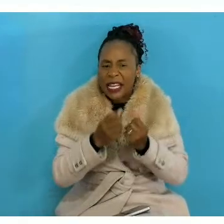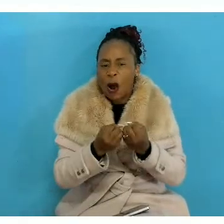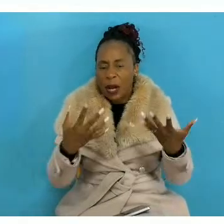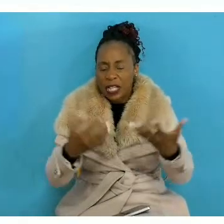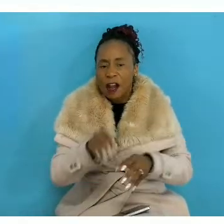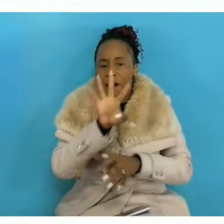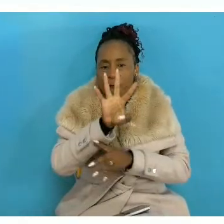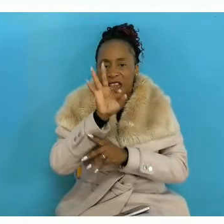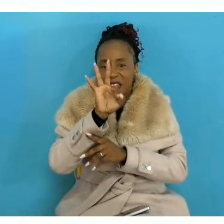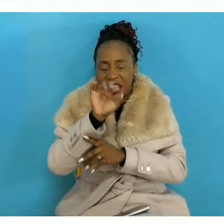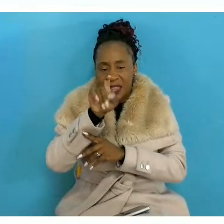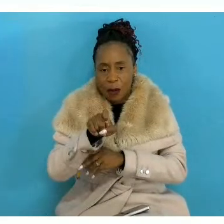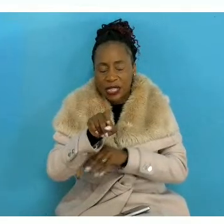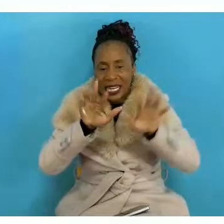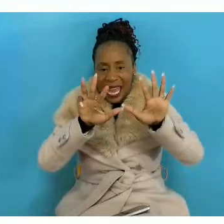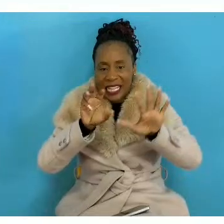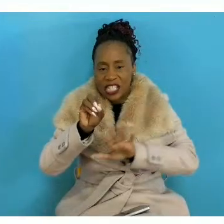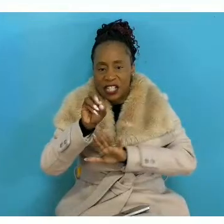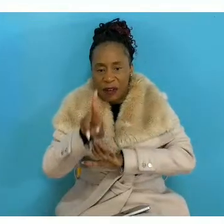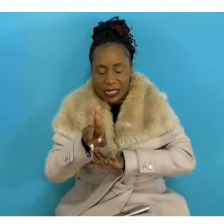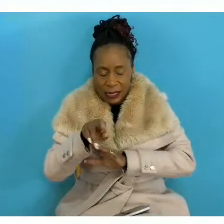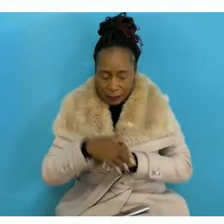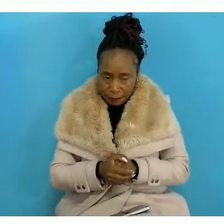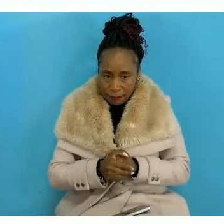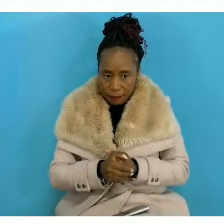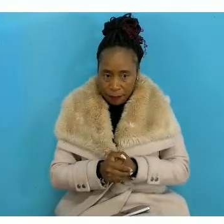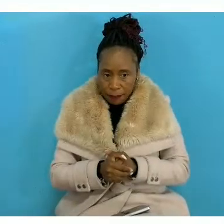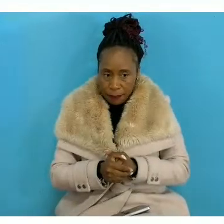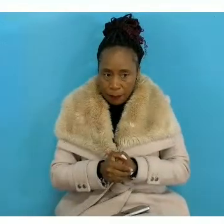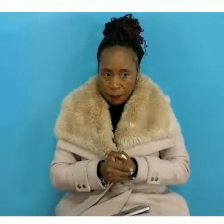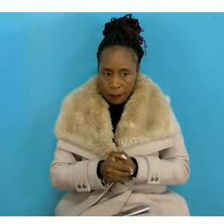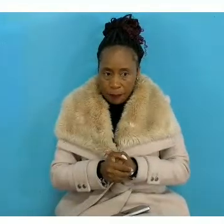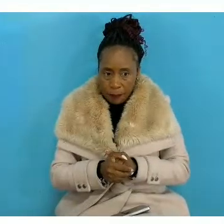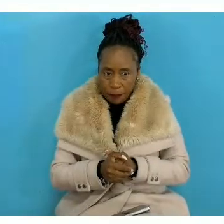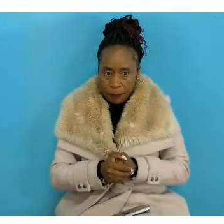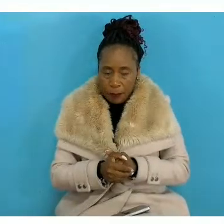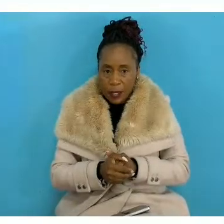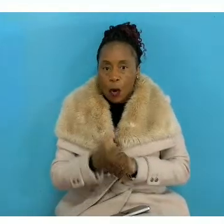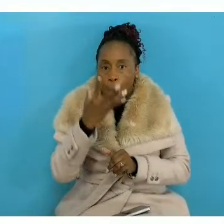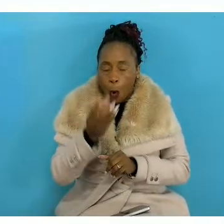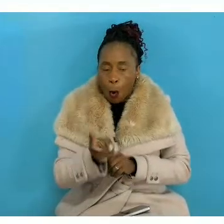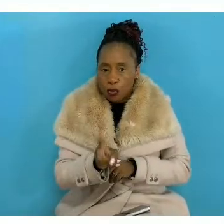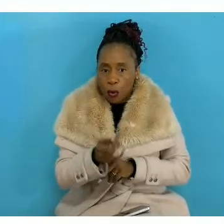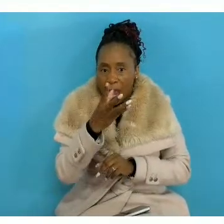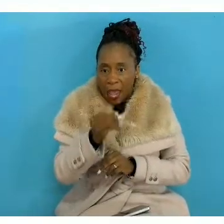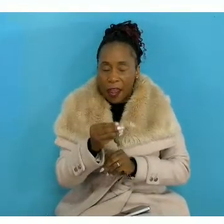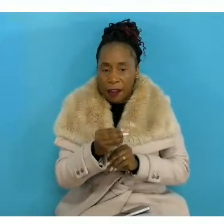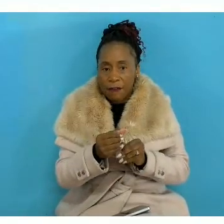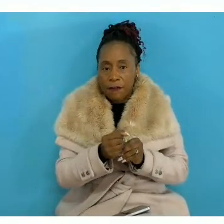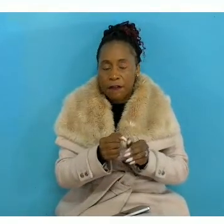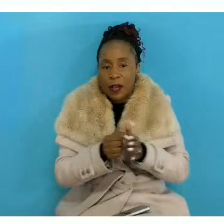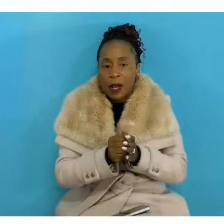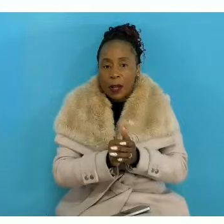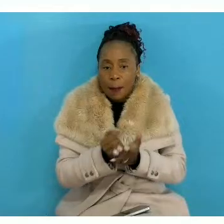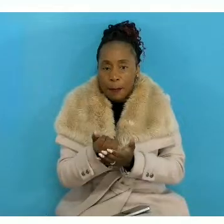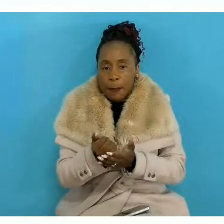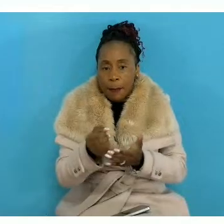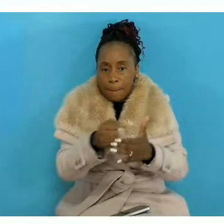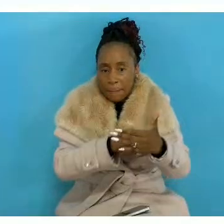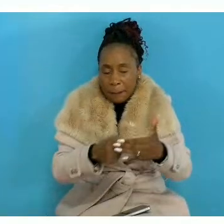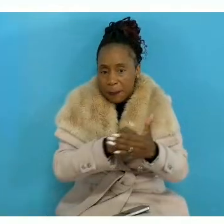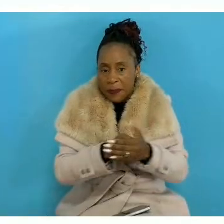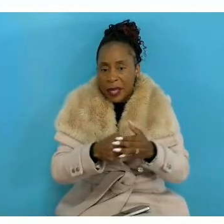43,490 rands on that. We also have the bakery under the project name